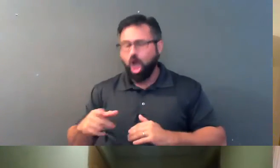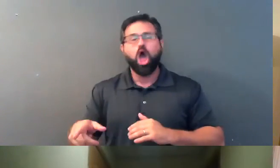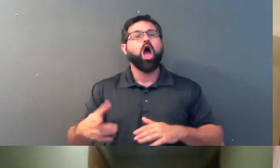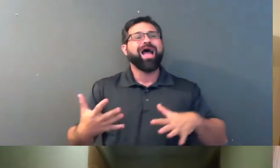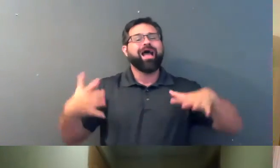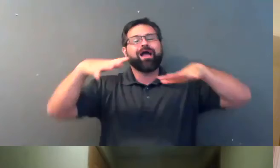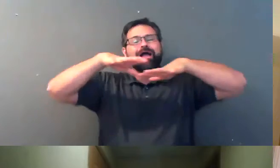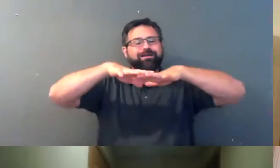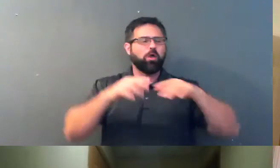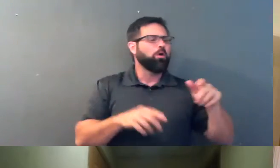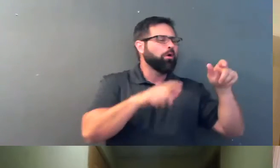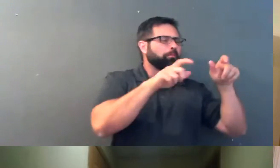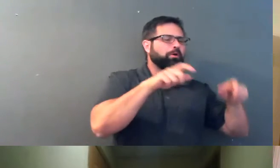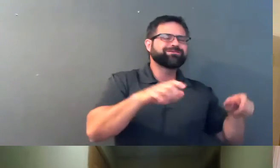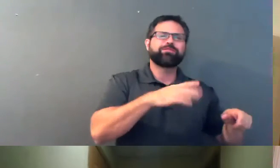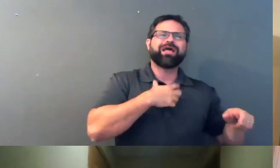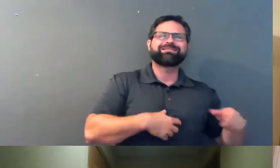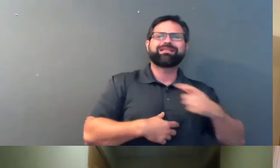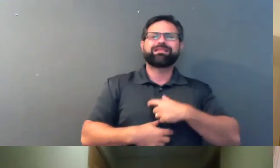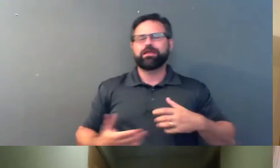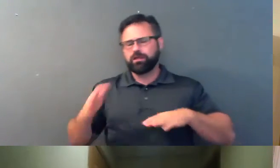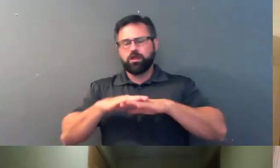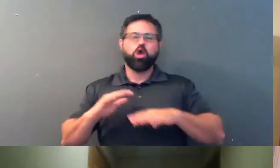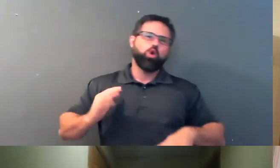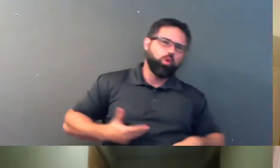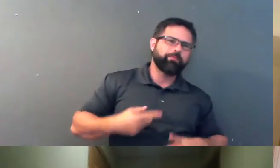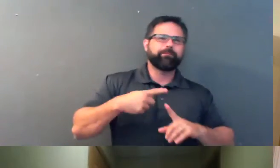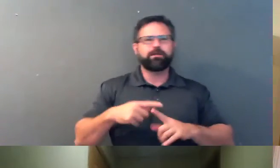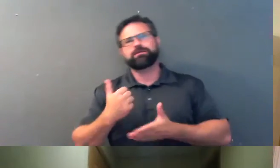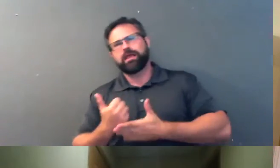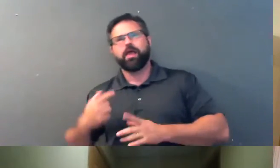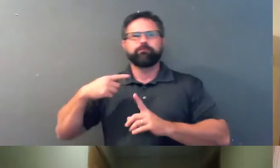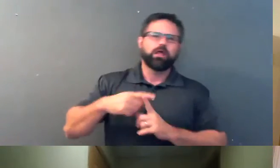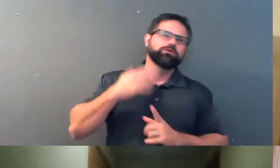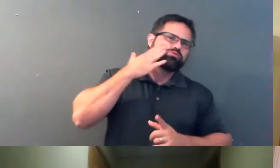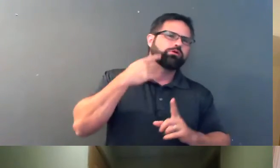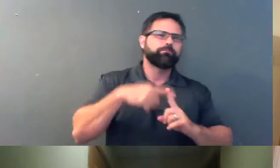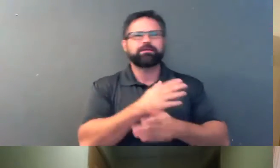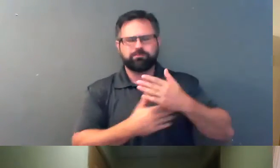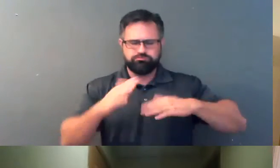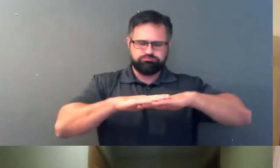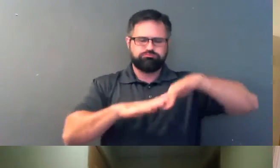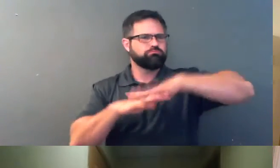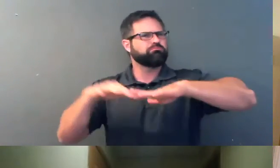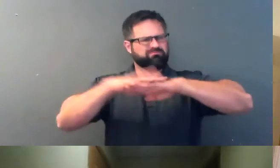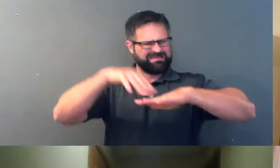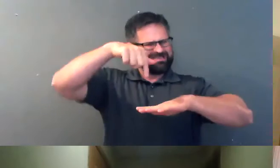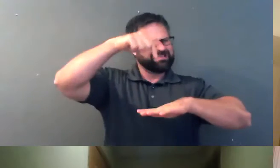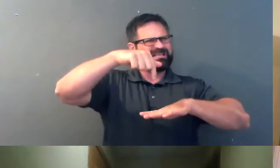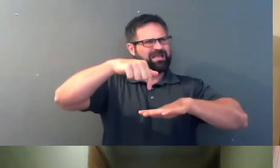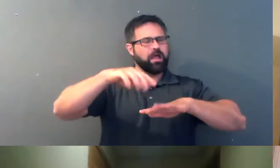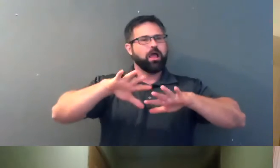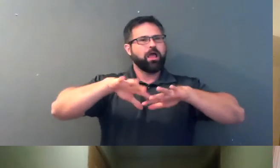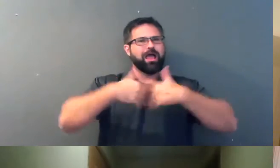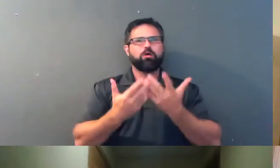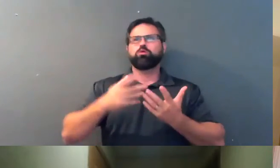are the concrete steps that are currently being taken, and what can civil societies do to support advancing